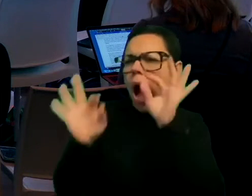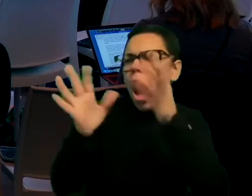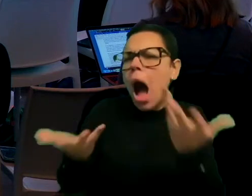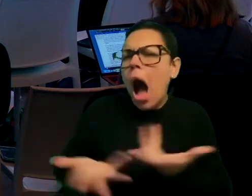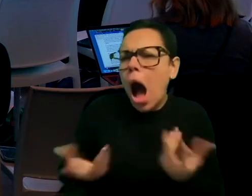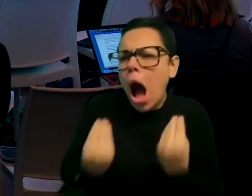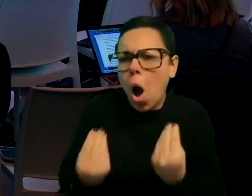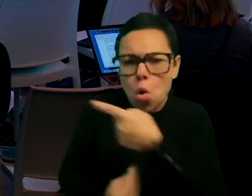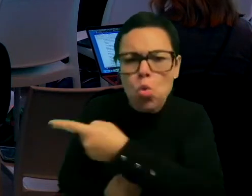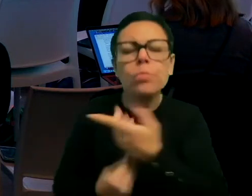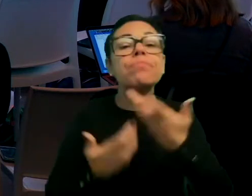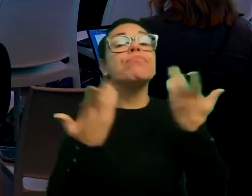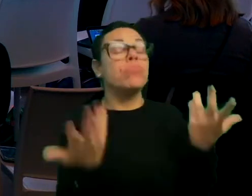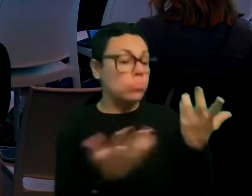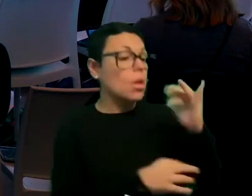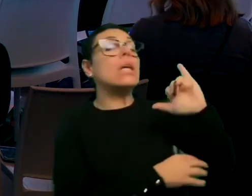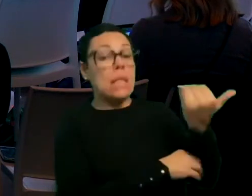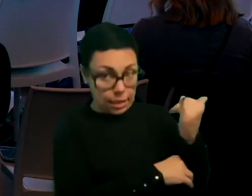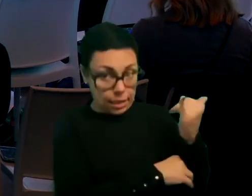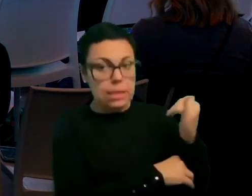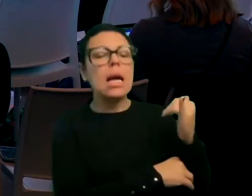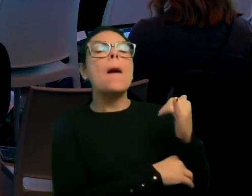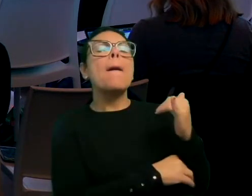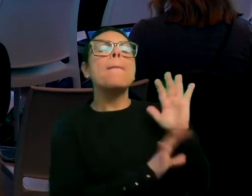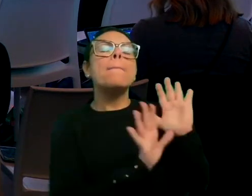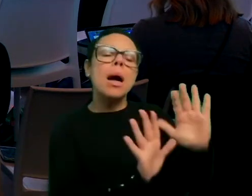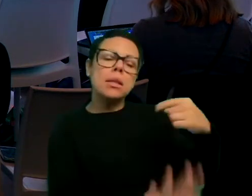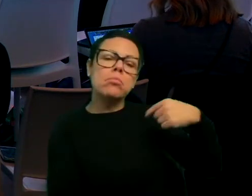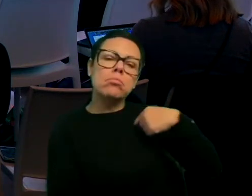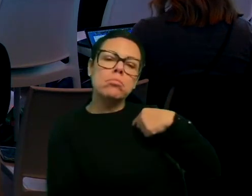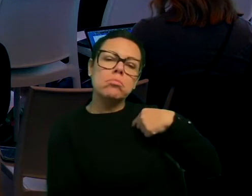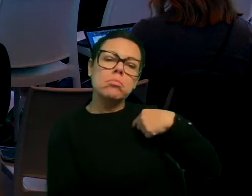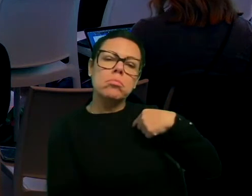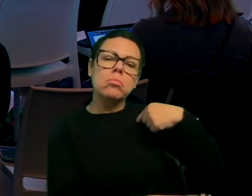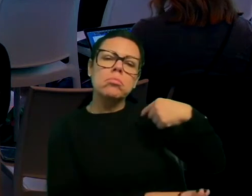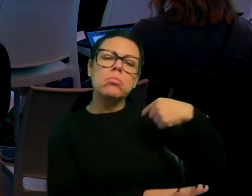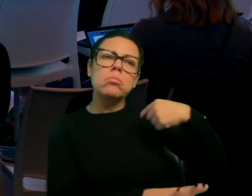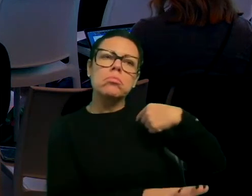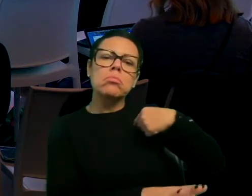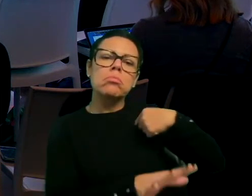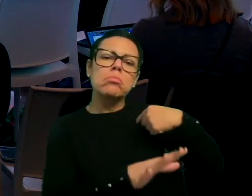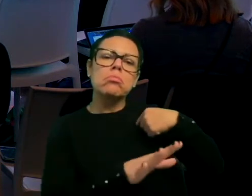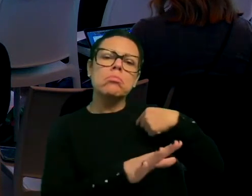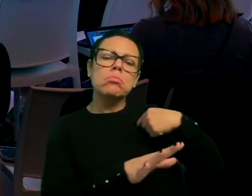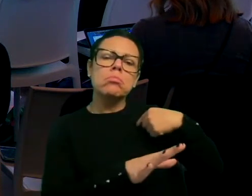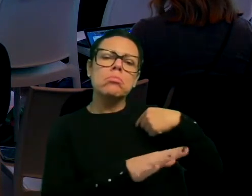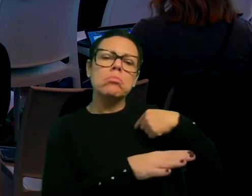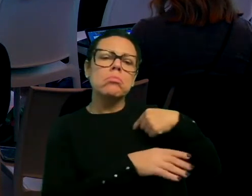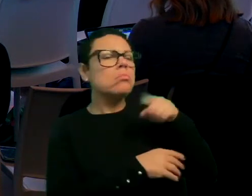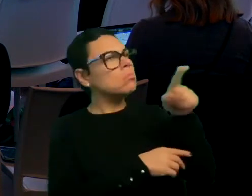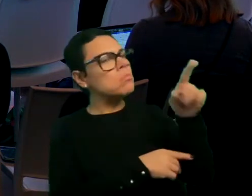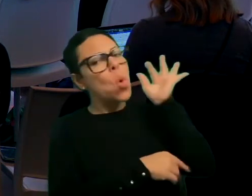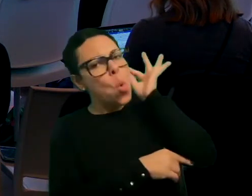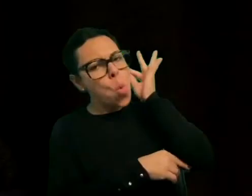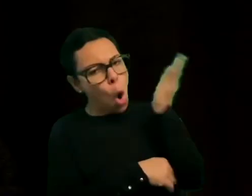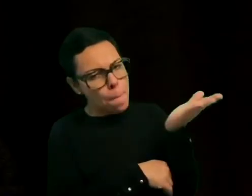But do people who identify as men use a building in a different way than people who do not? Well, it depends. A